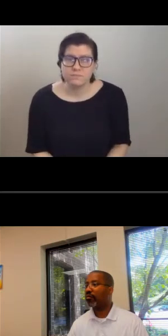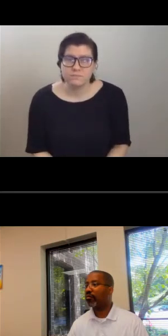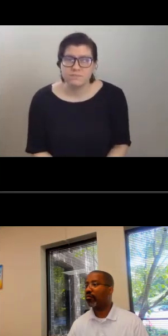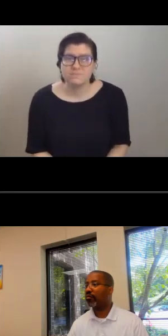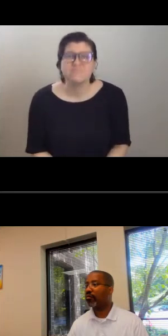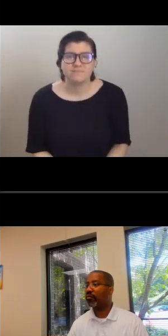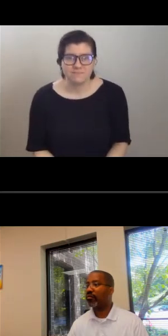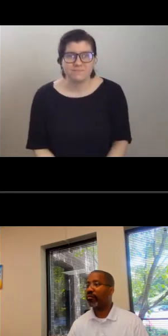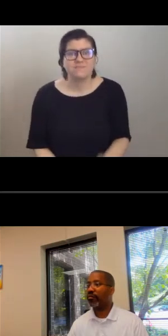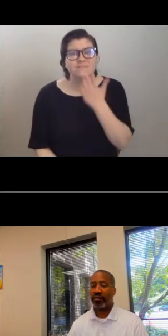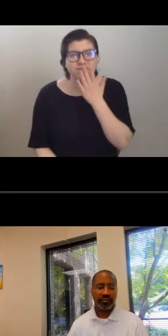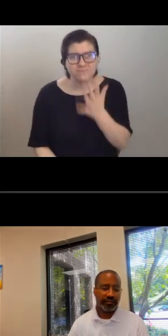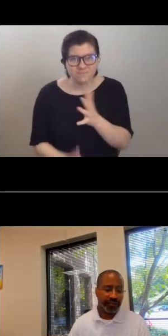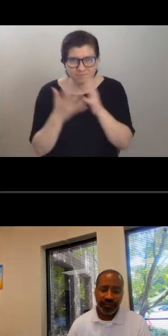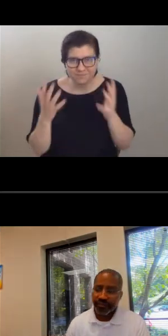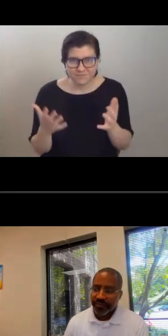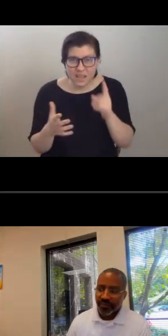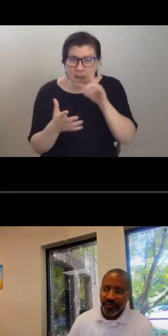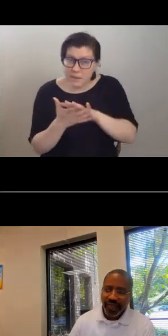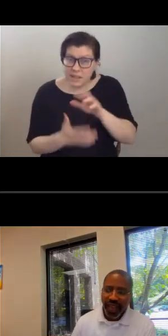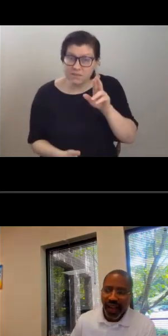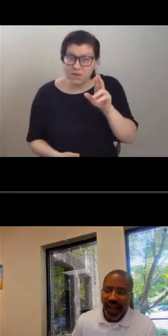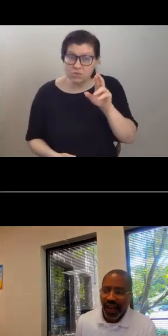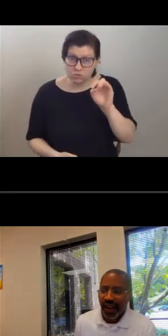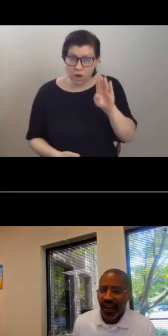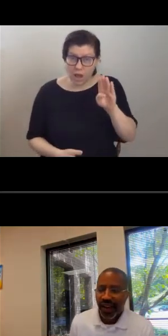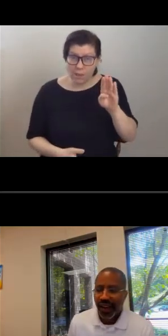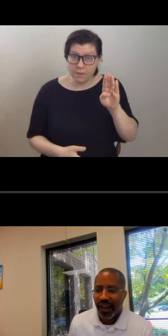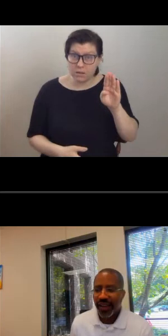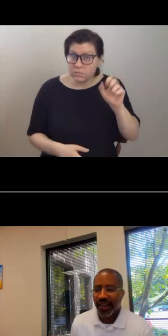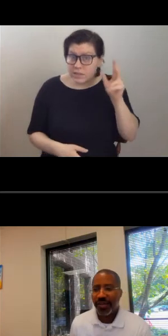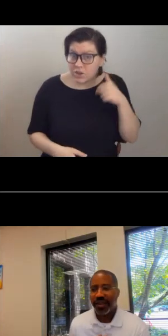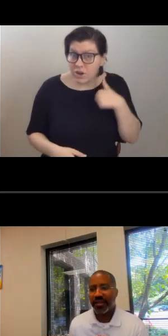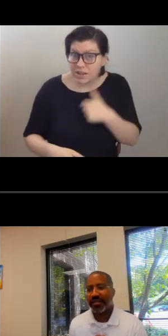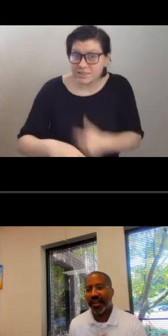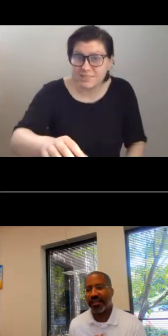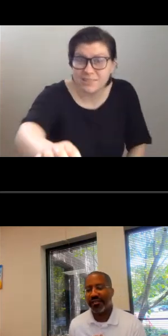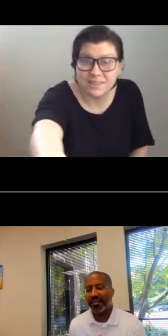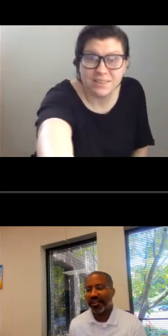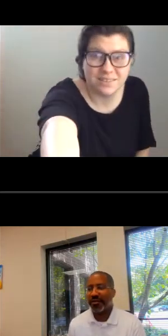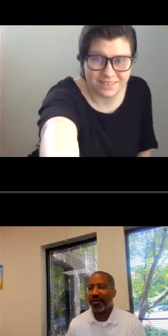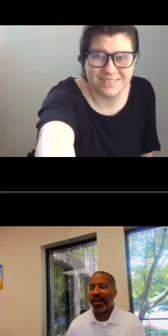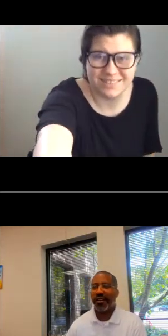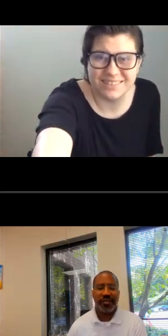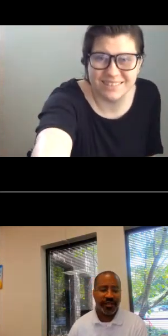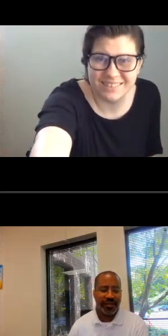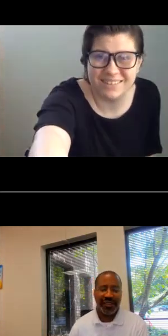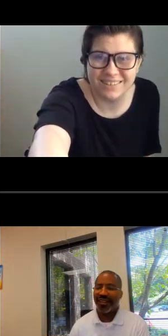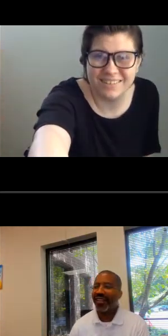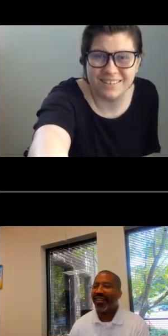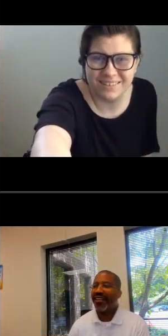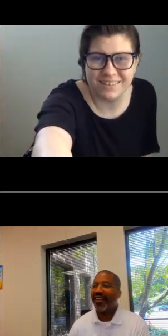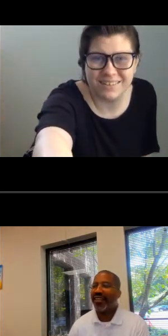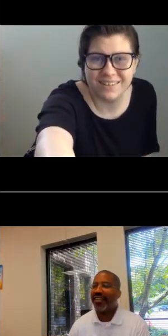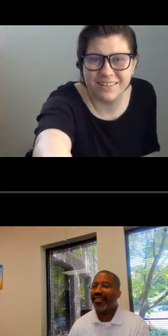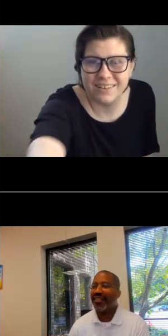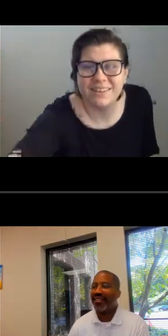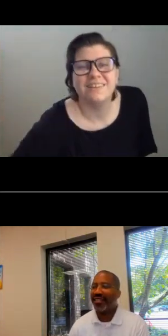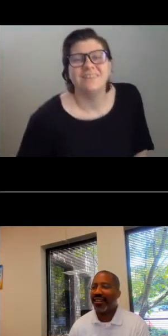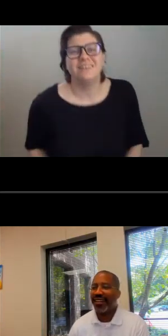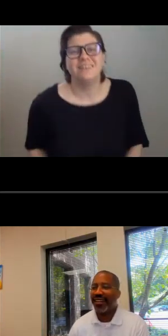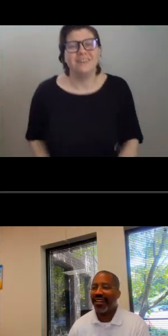thank you, Tracy, so much. And I believe we have Rob on now. Rob, are you able to hear us? I am here. Thank you. You can hear me Excellent. well? Yes, we